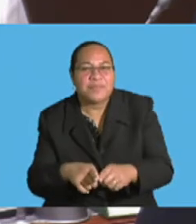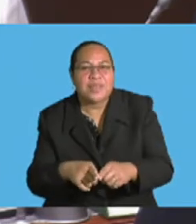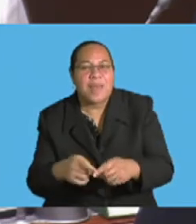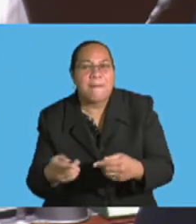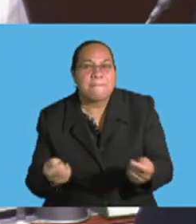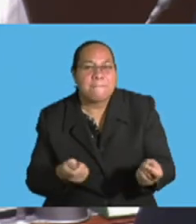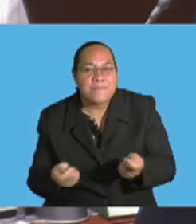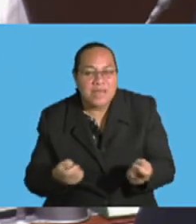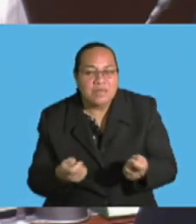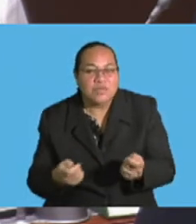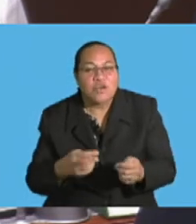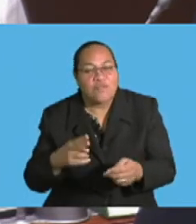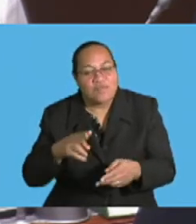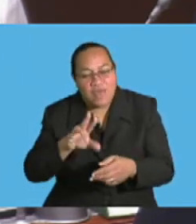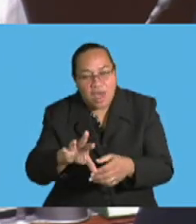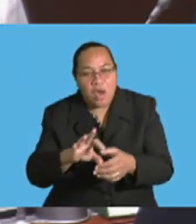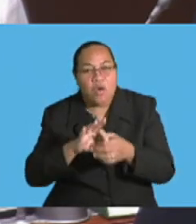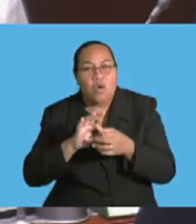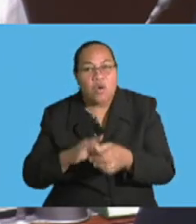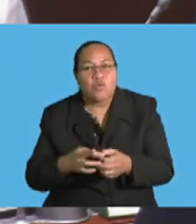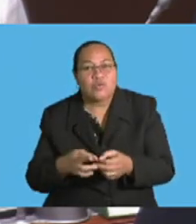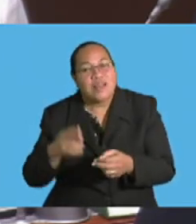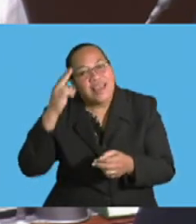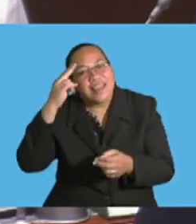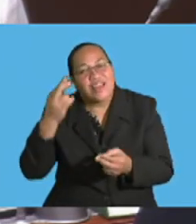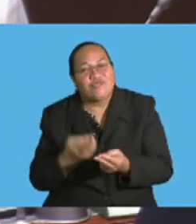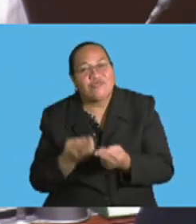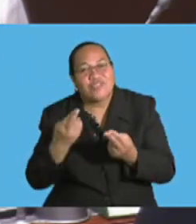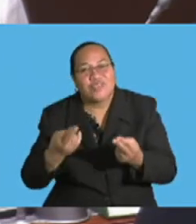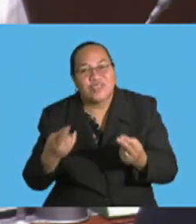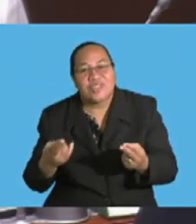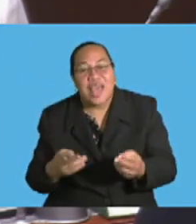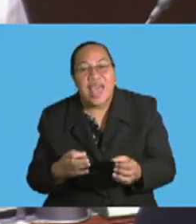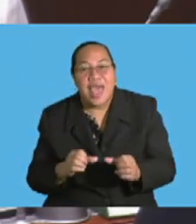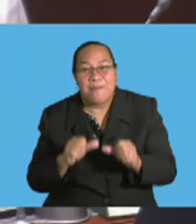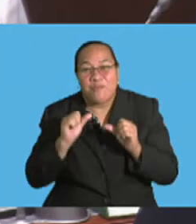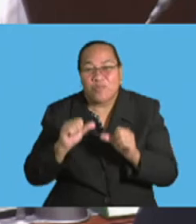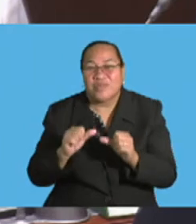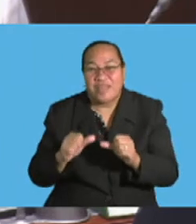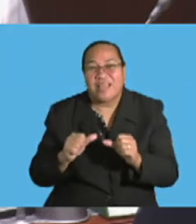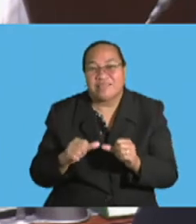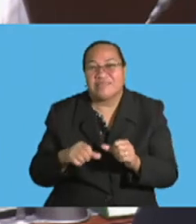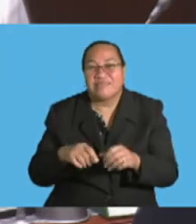of natural resources and protection of ecosystem